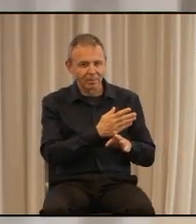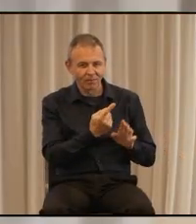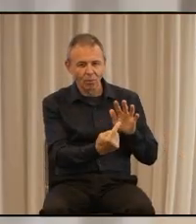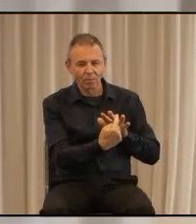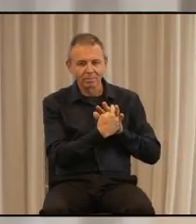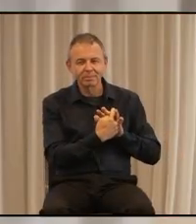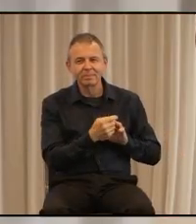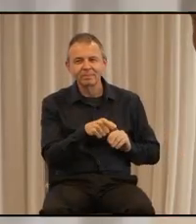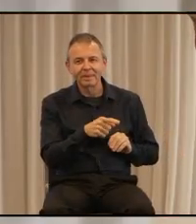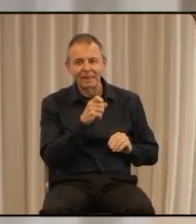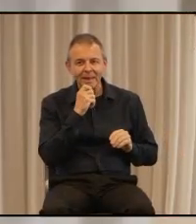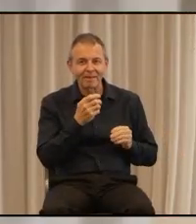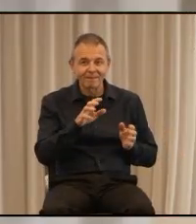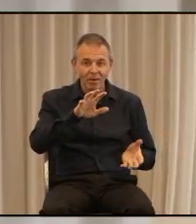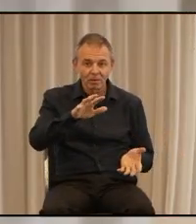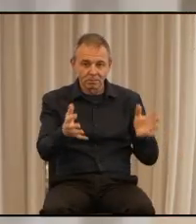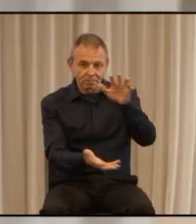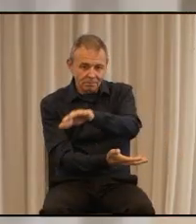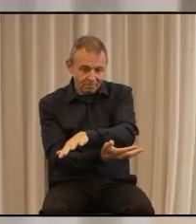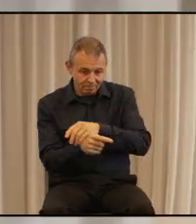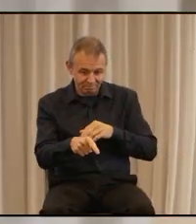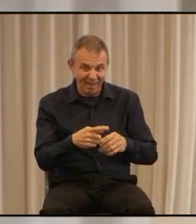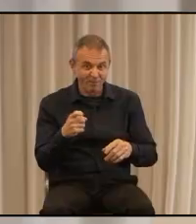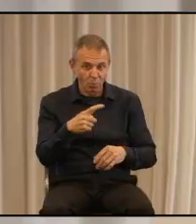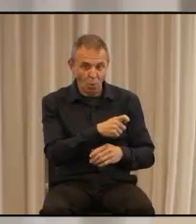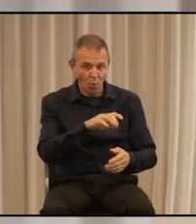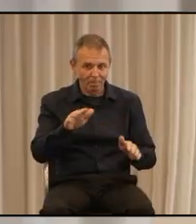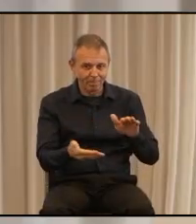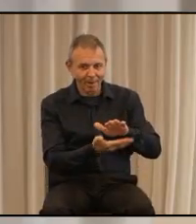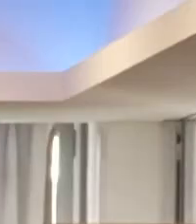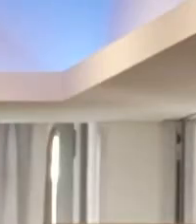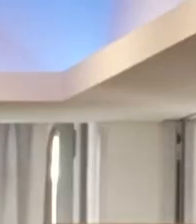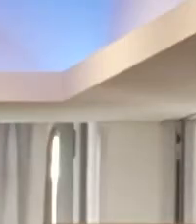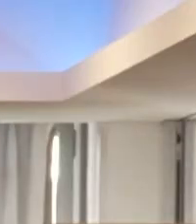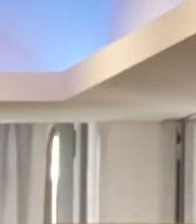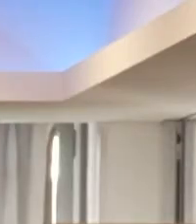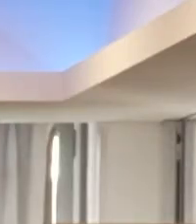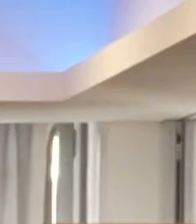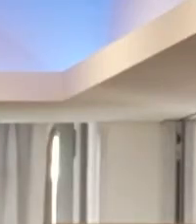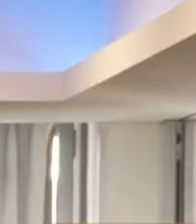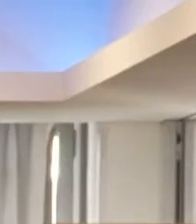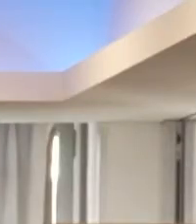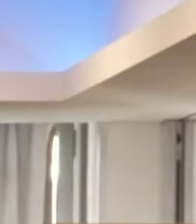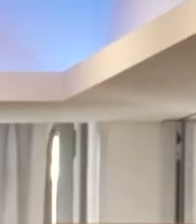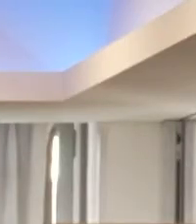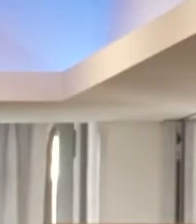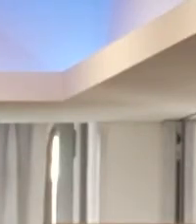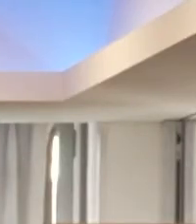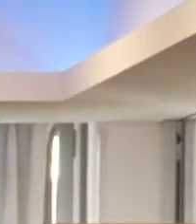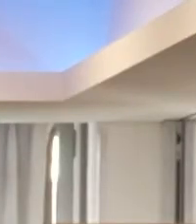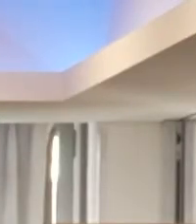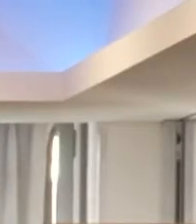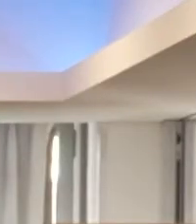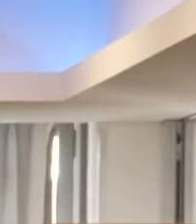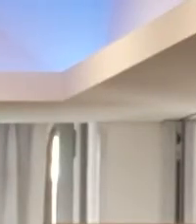if you go out there and turn one of them over, you'll find a lot of worms, and they'll provide you all the bait that you need." So this